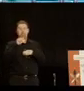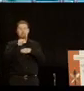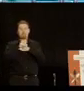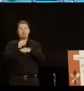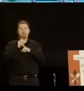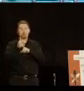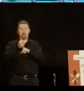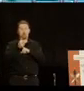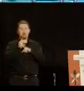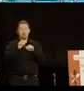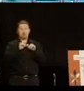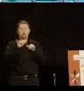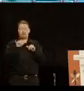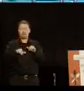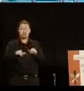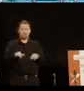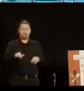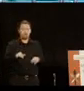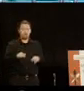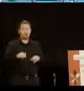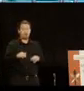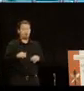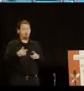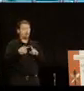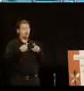right here at the beautiful Hyatt Regency